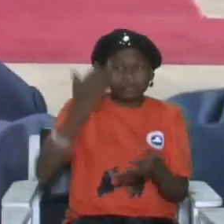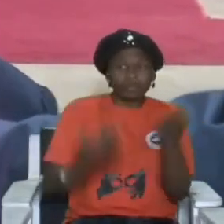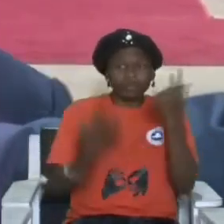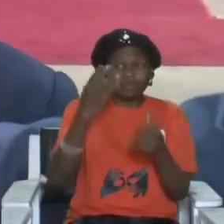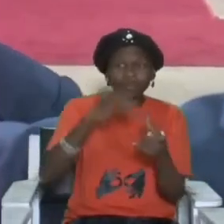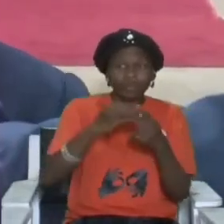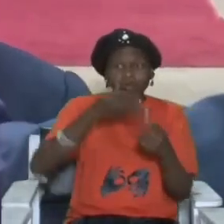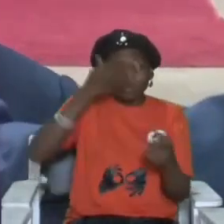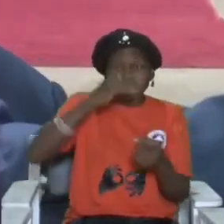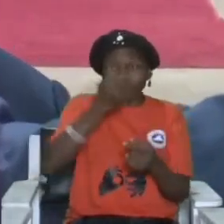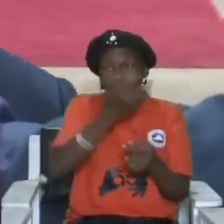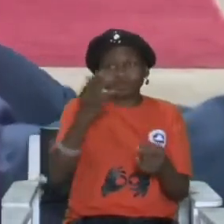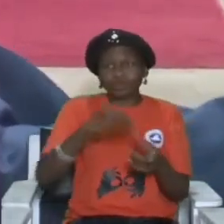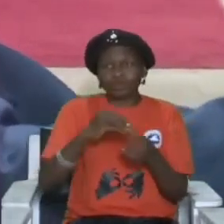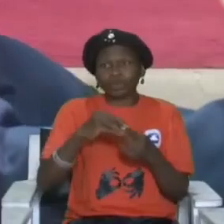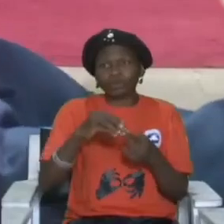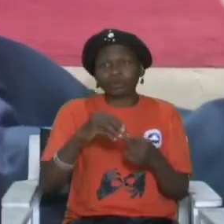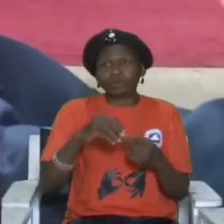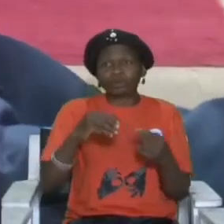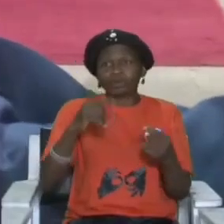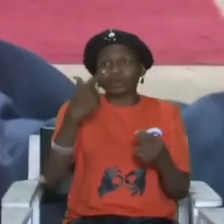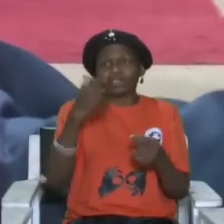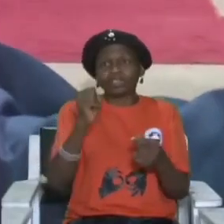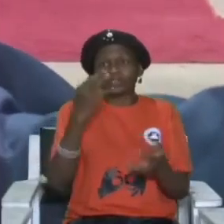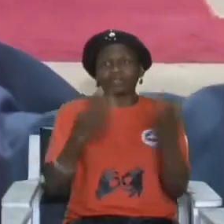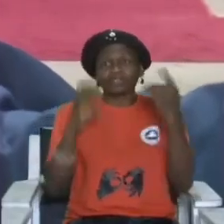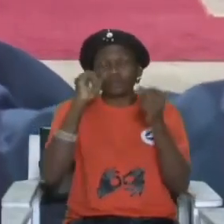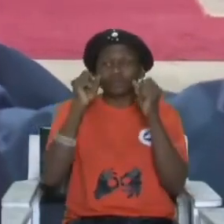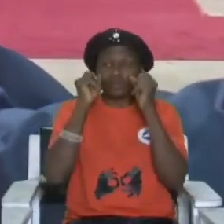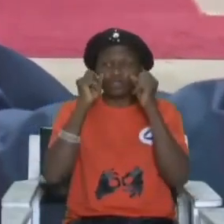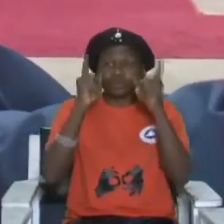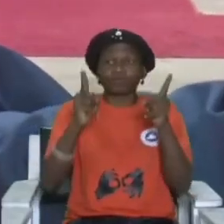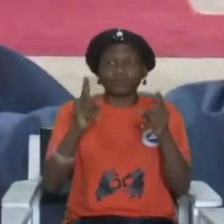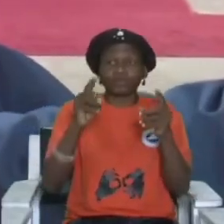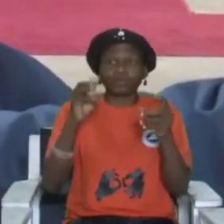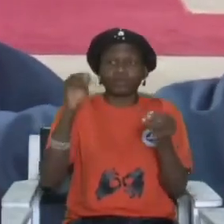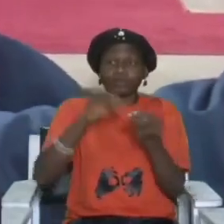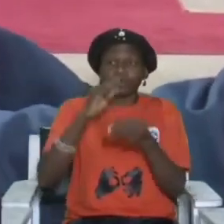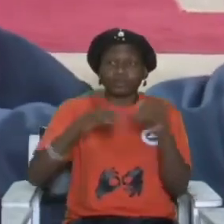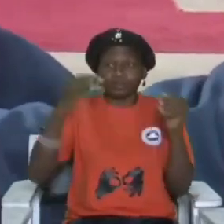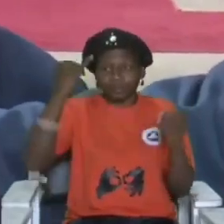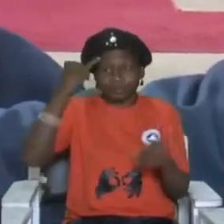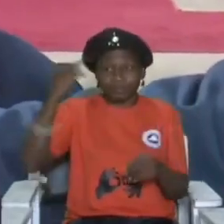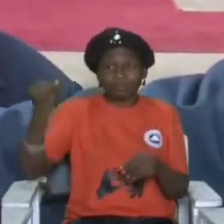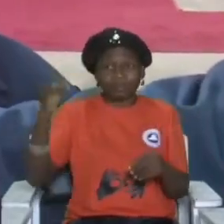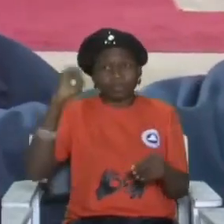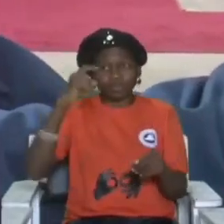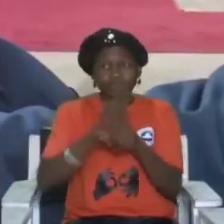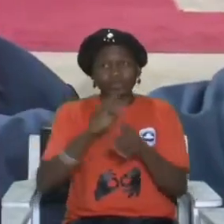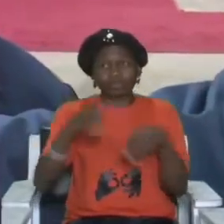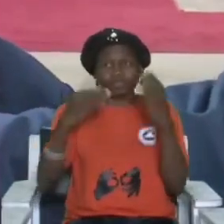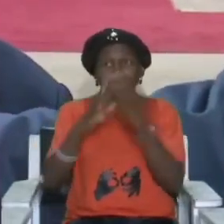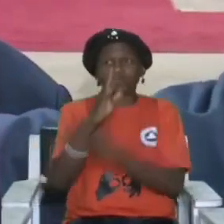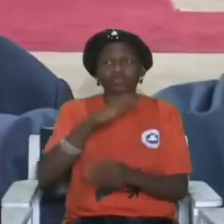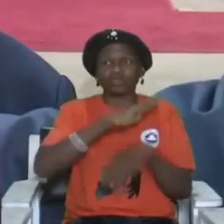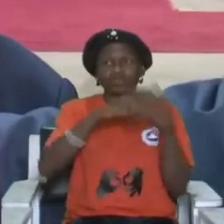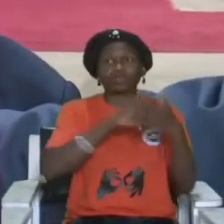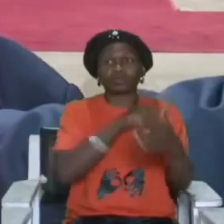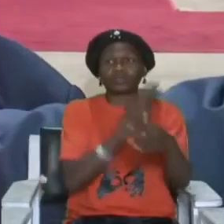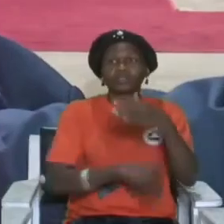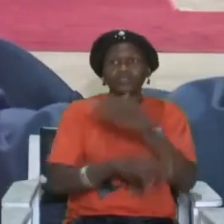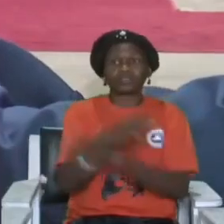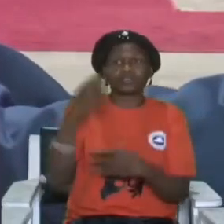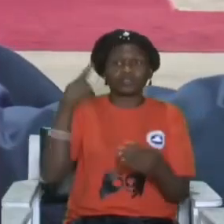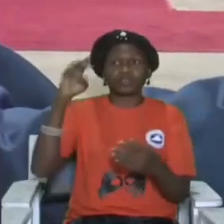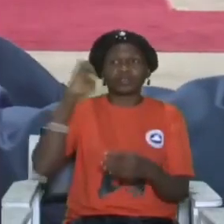burning something or any smell of gas. I was so surprised beyond my imagination. I just want to give God, the Almighty God, for